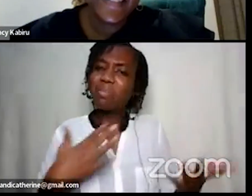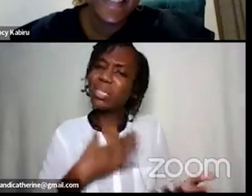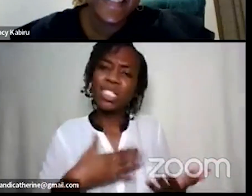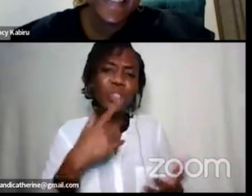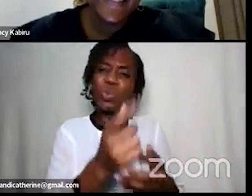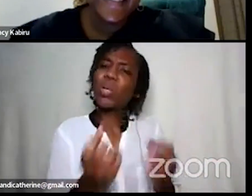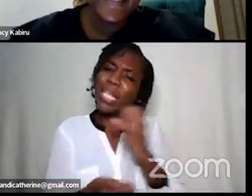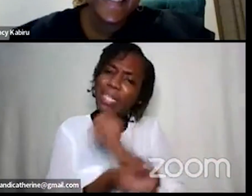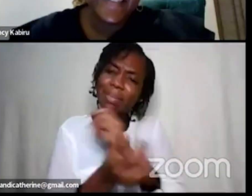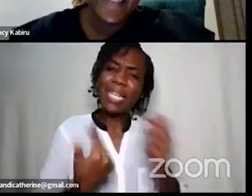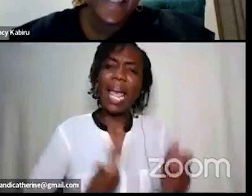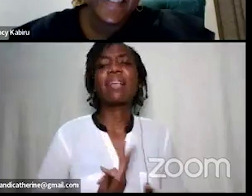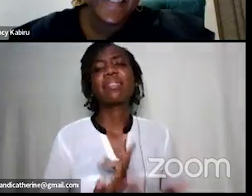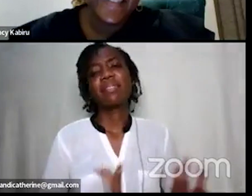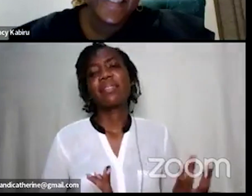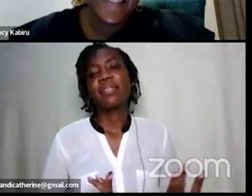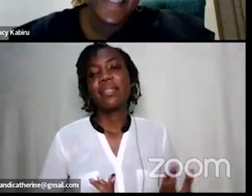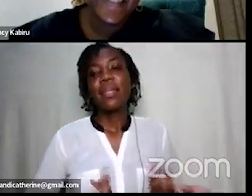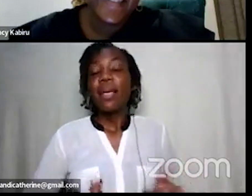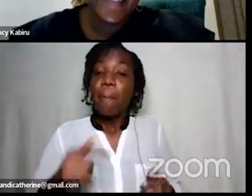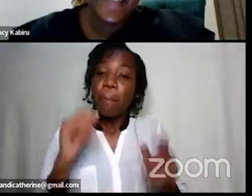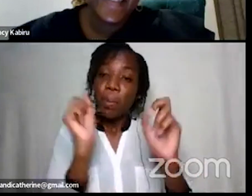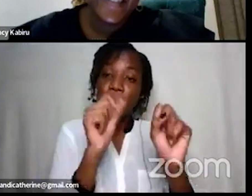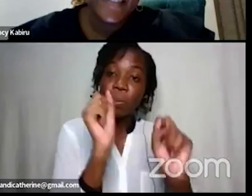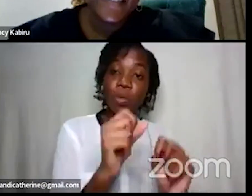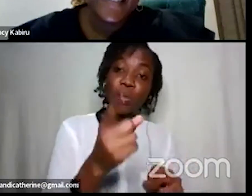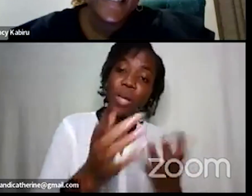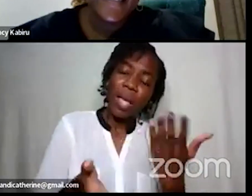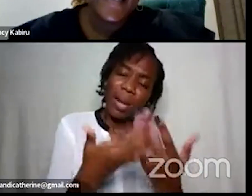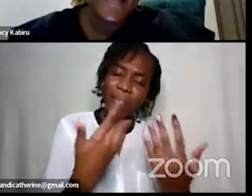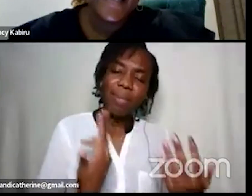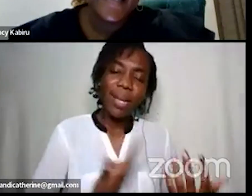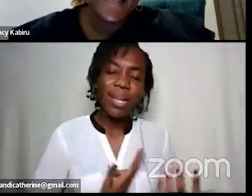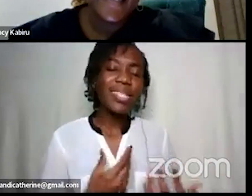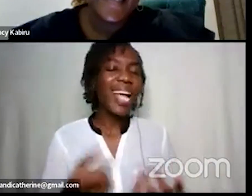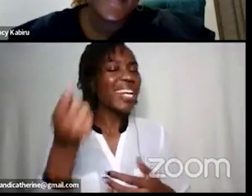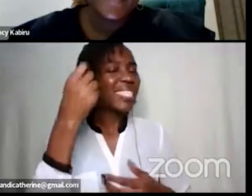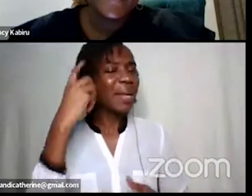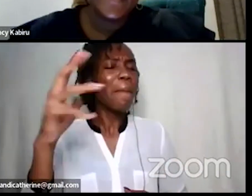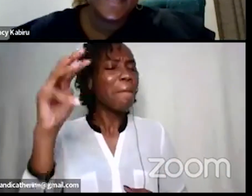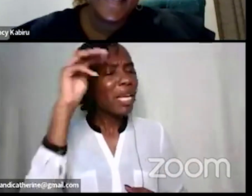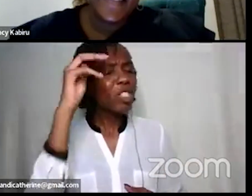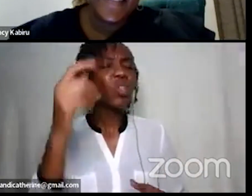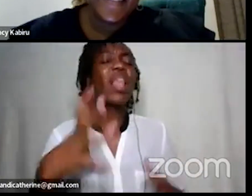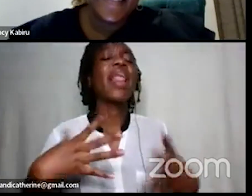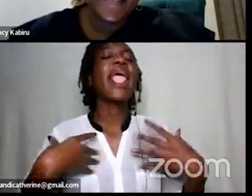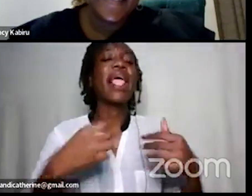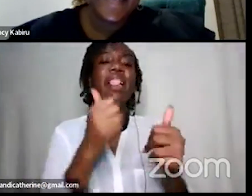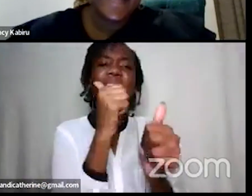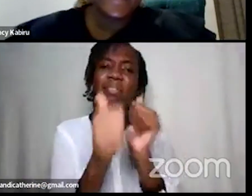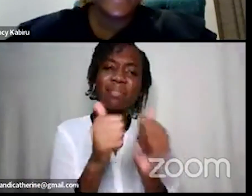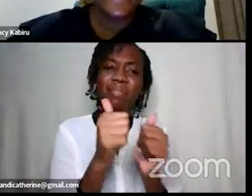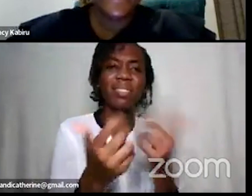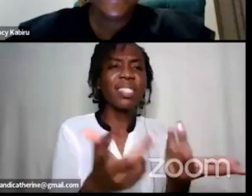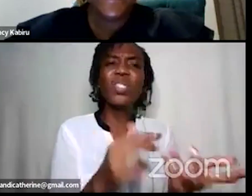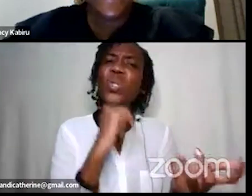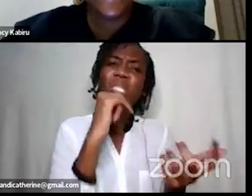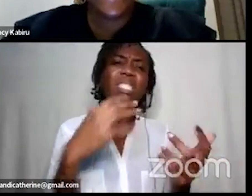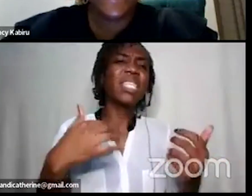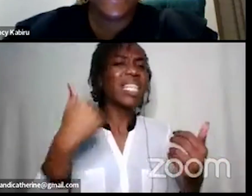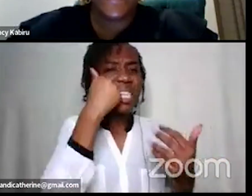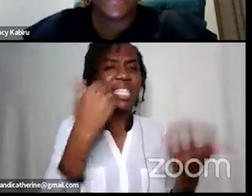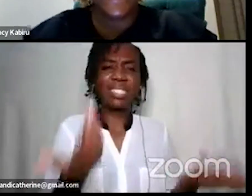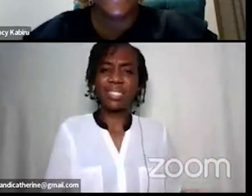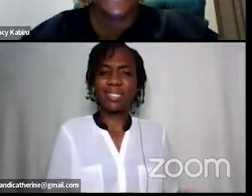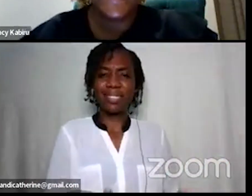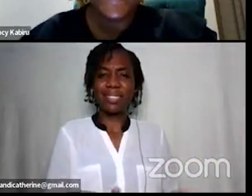for us. Can you help us understand mental health? Because it's not even mental illness. My God, look at me. Tell us,